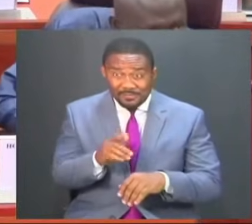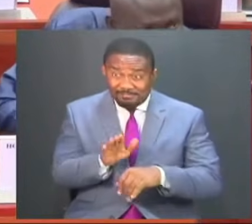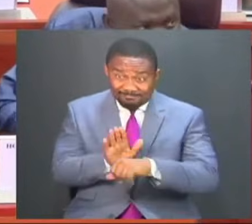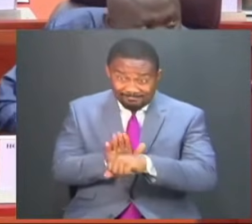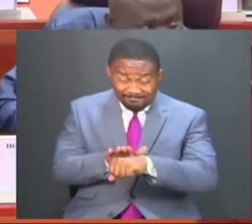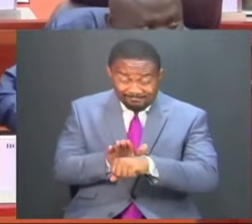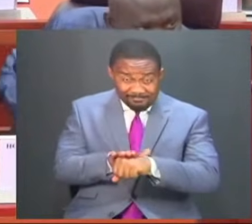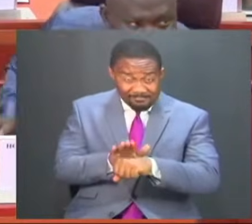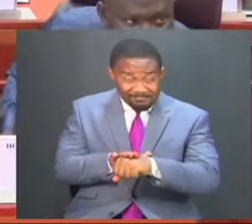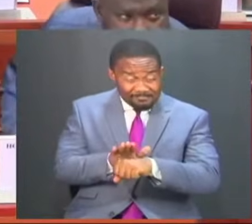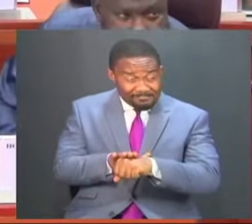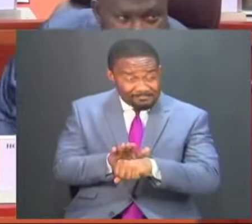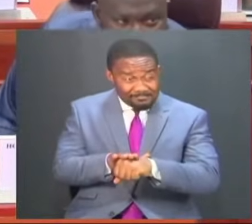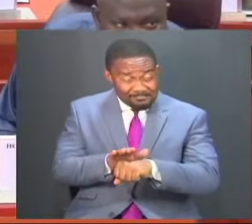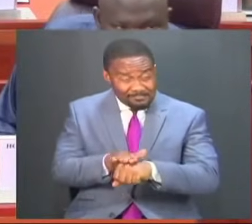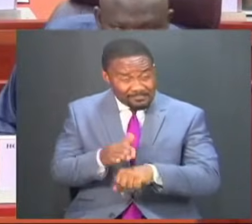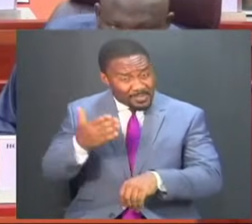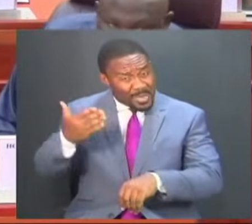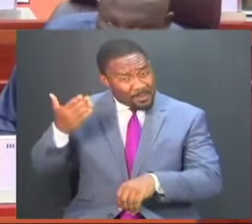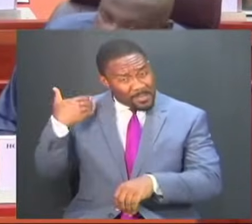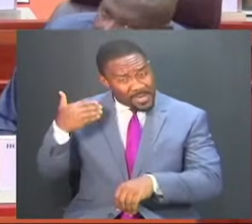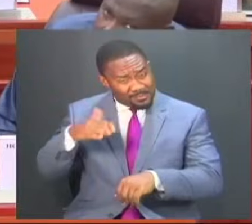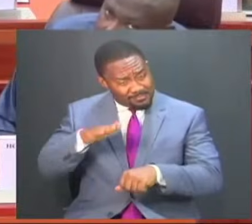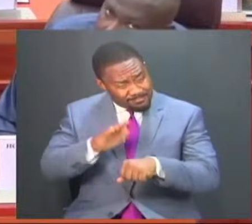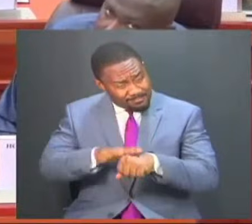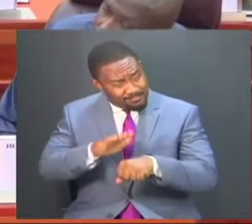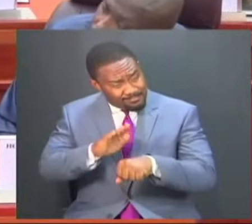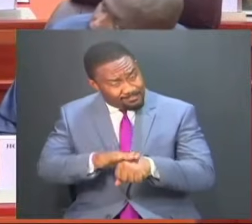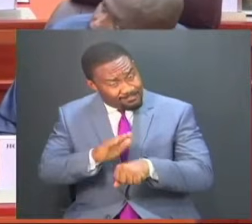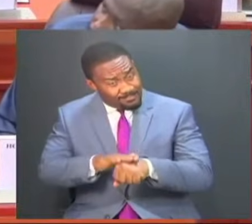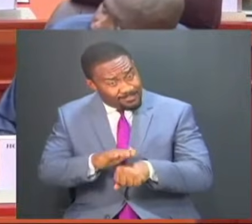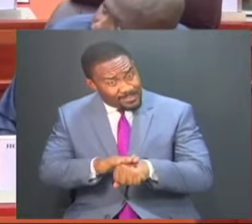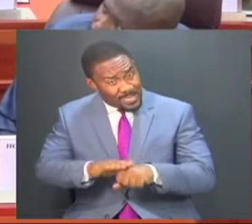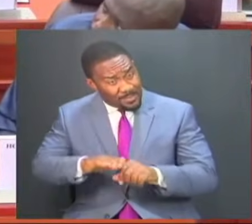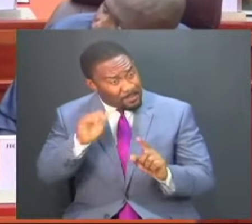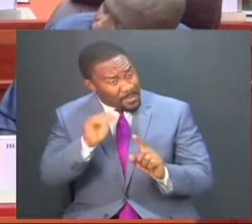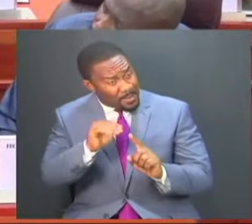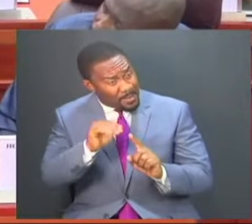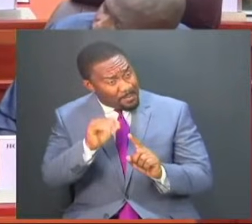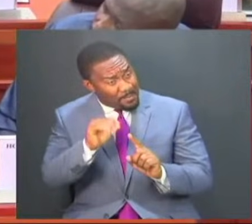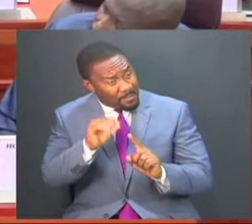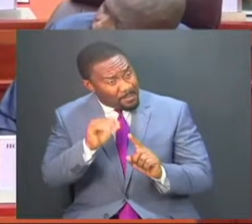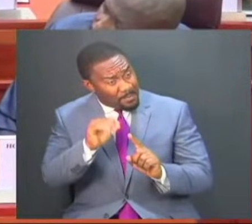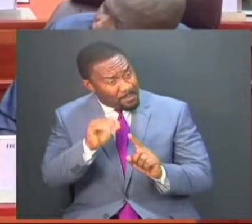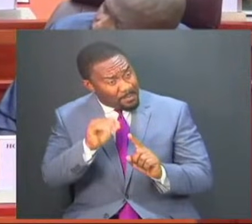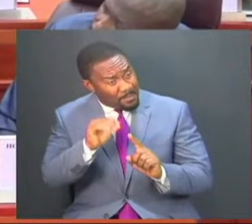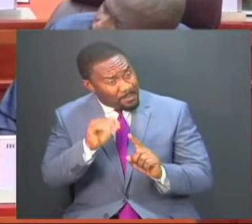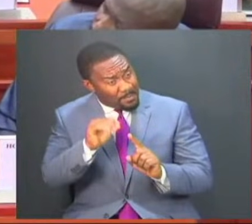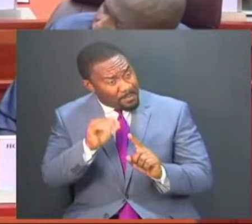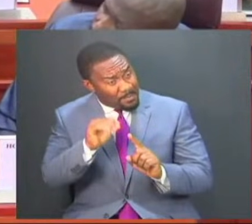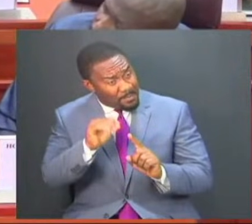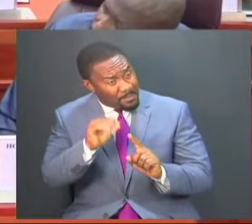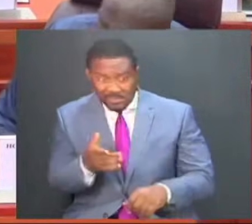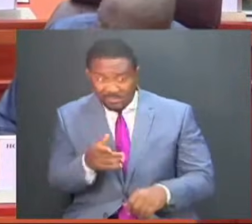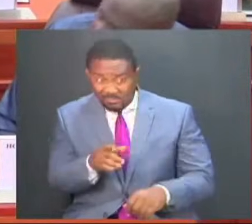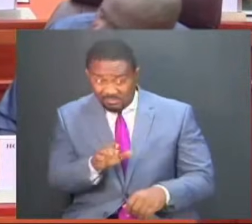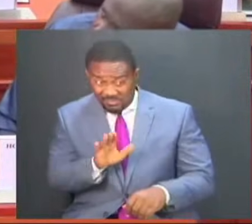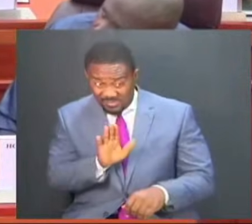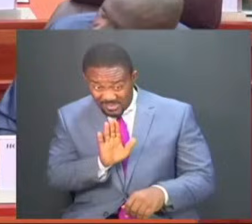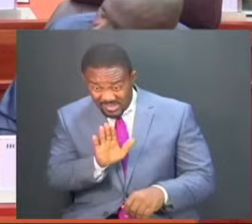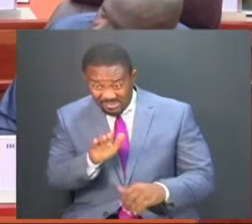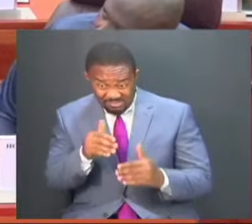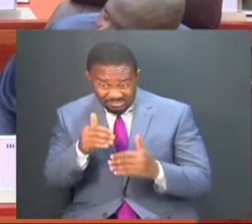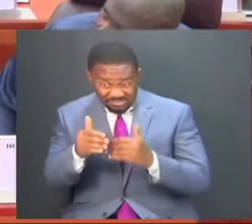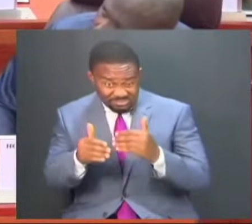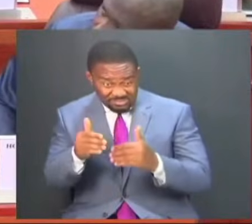warned you, we have given you, we have alerted you ahead of time that the path you were